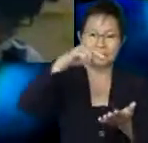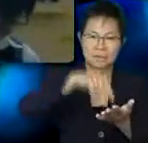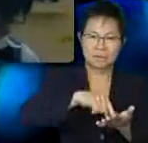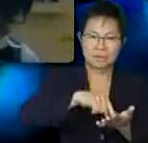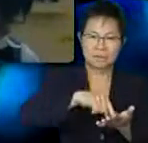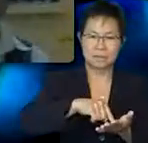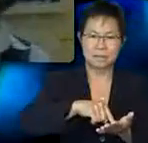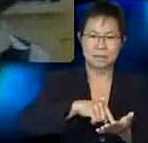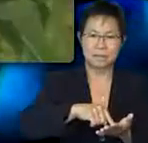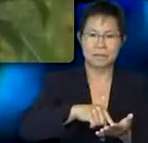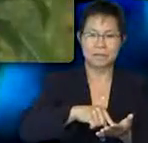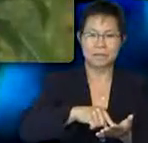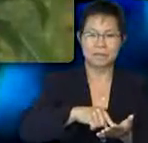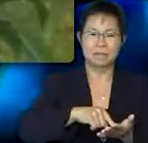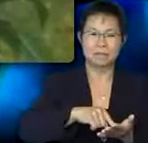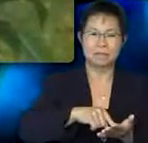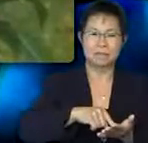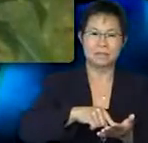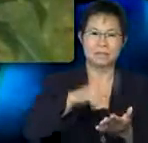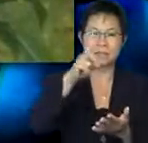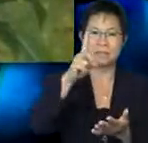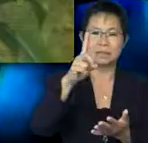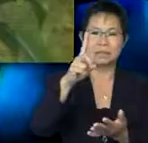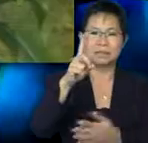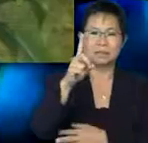this the Zora?